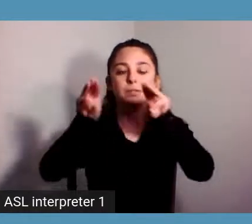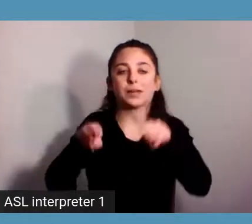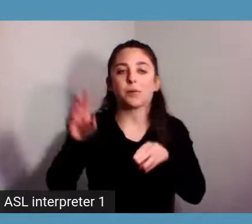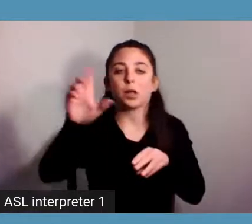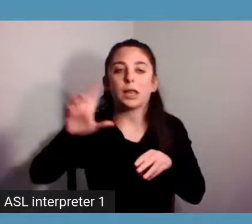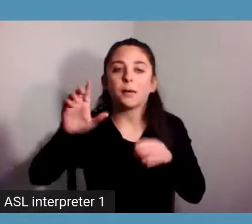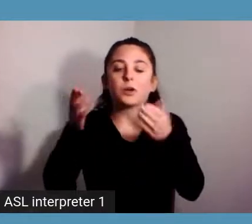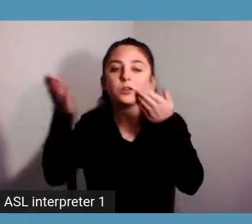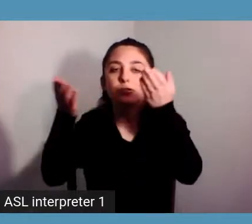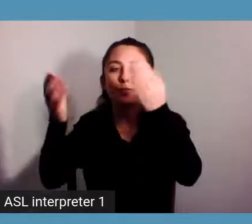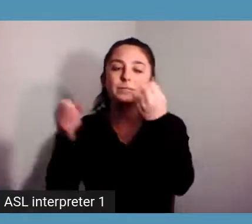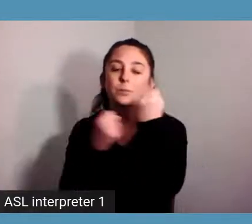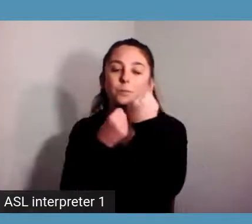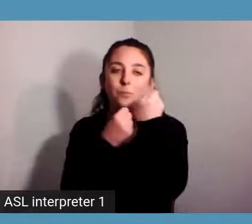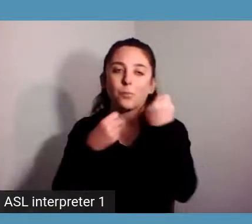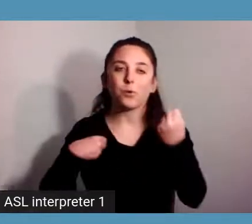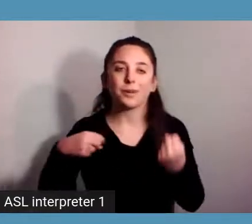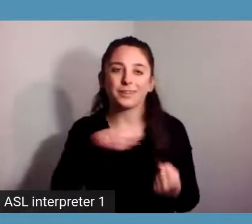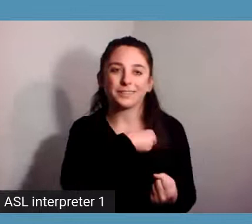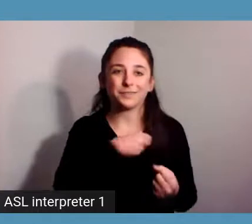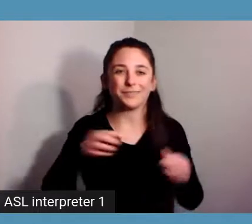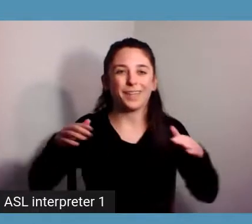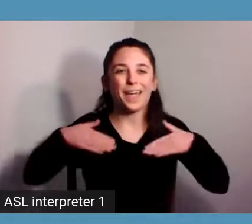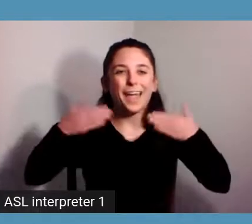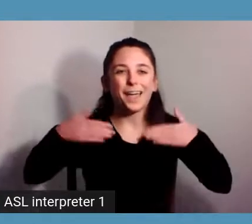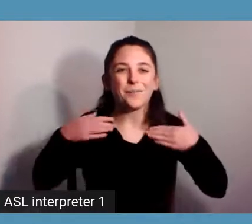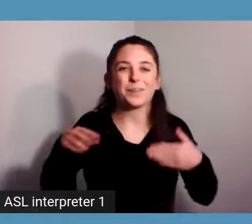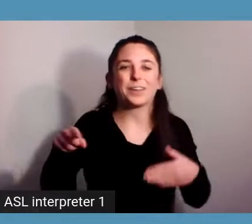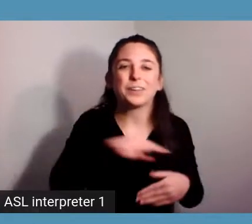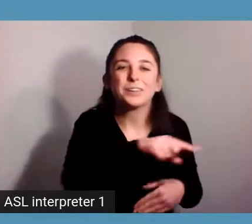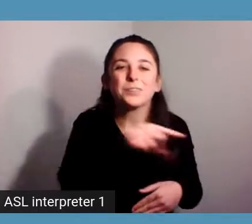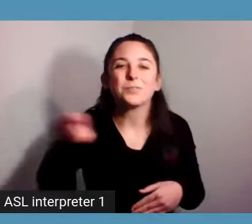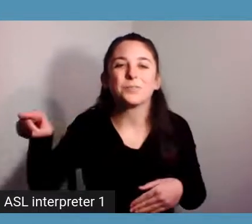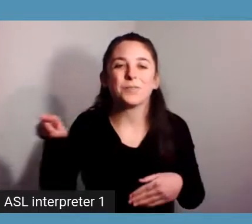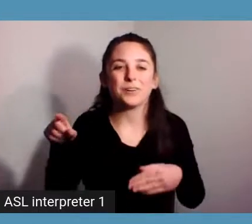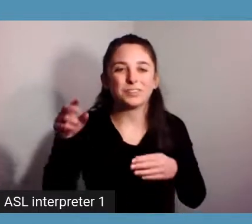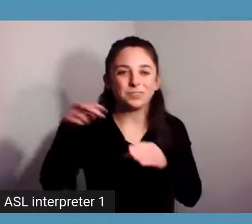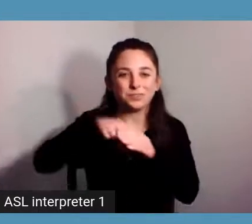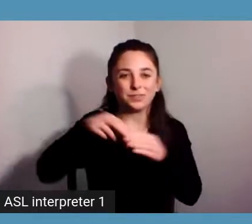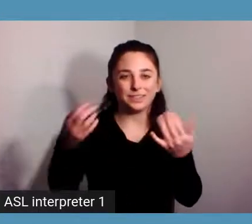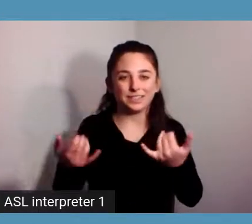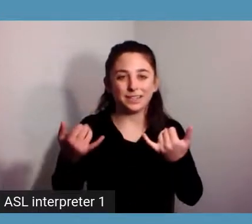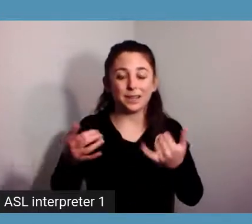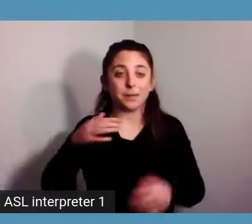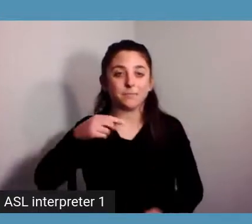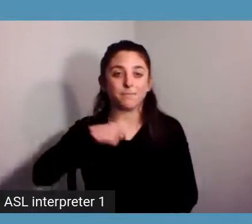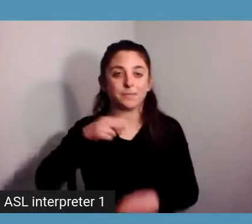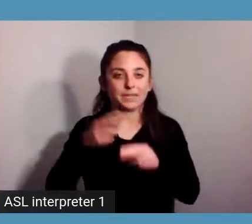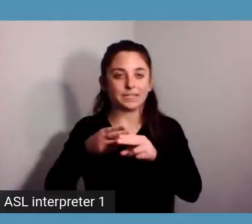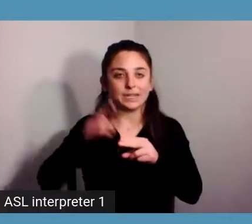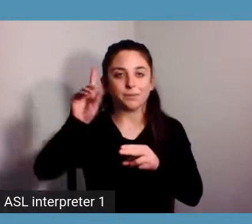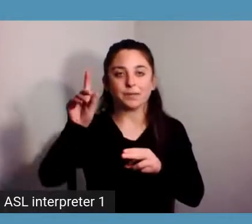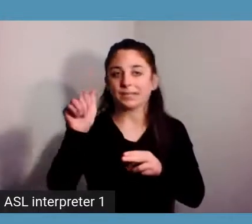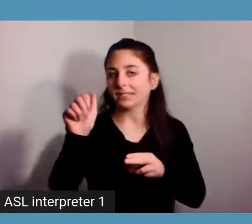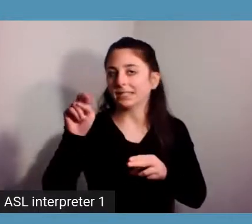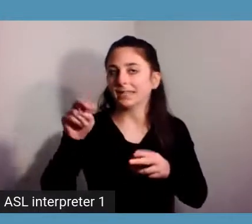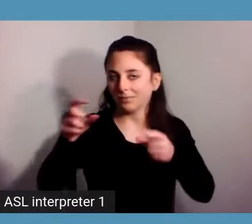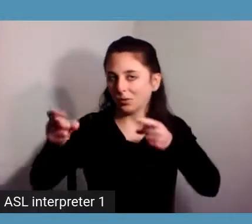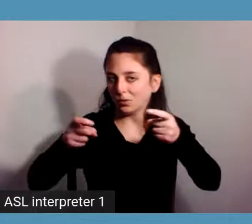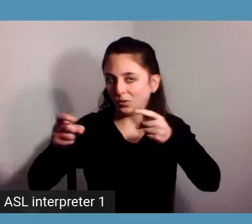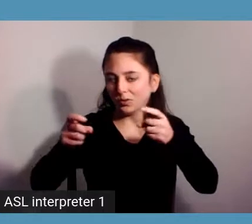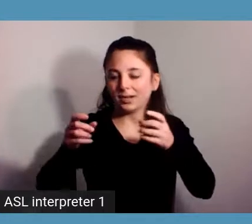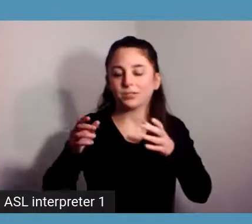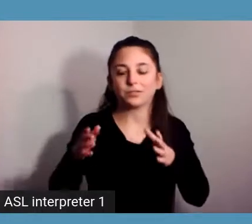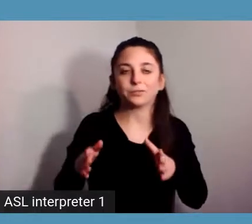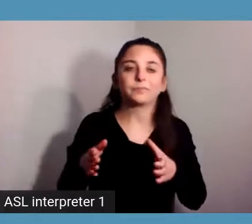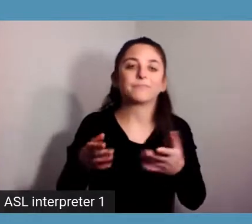We're delighted to have you with us today. My name is Dan Yeager, and I'm the Executive Director of the New England Museum Association and your host for